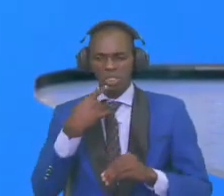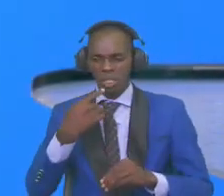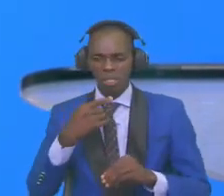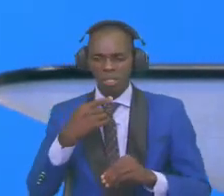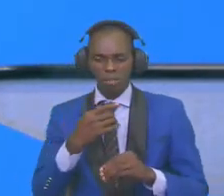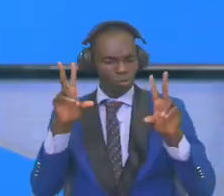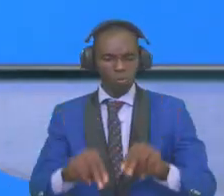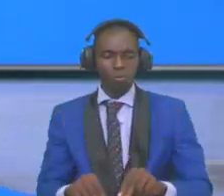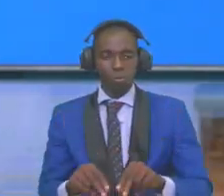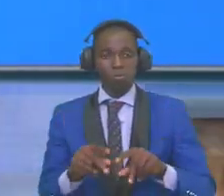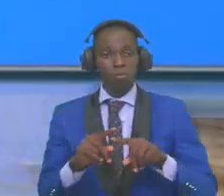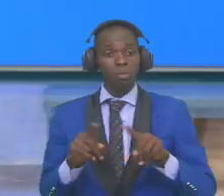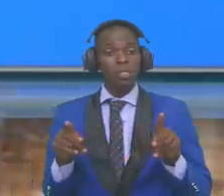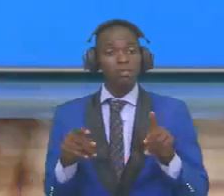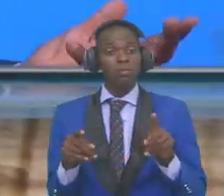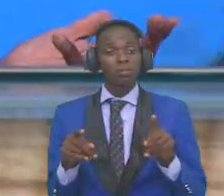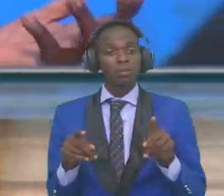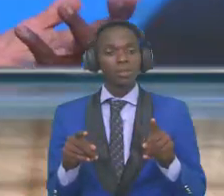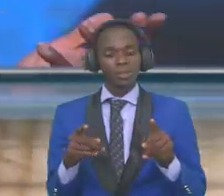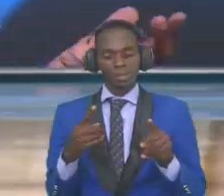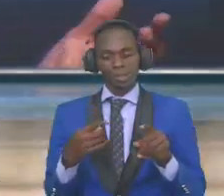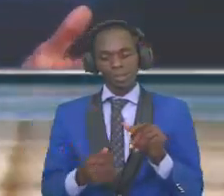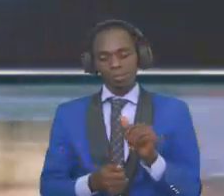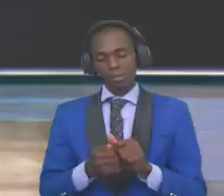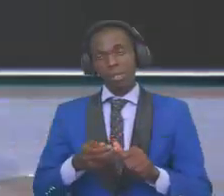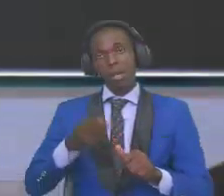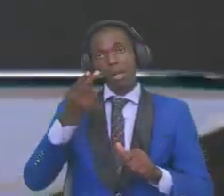But then, the higher they go,